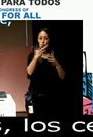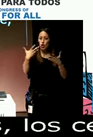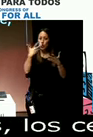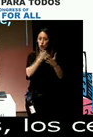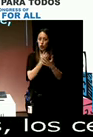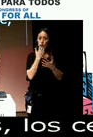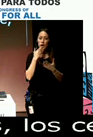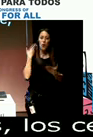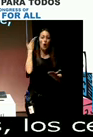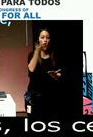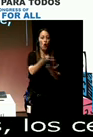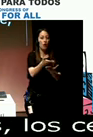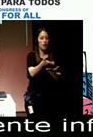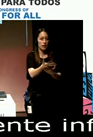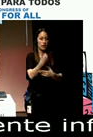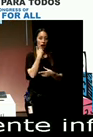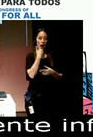about the accessibility.